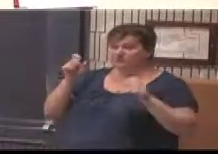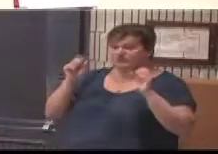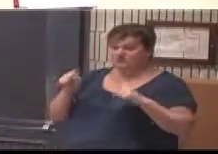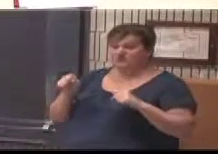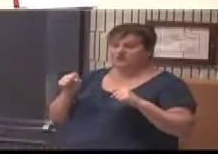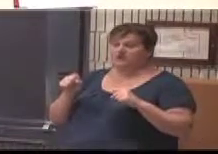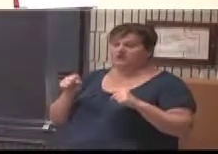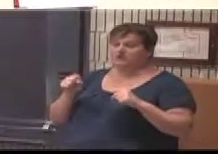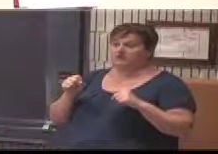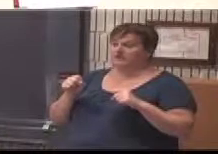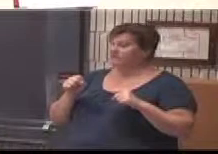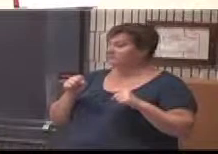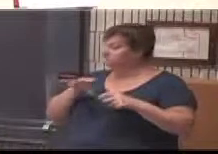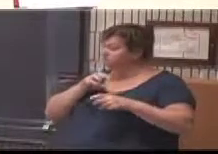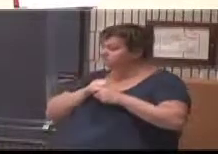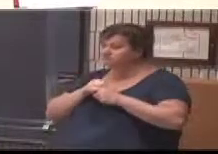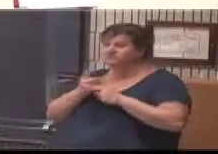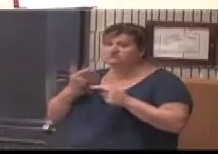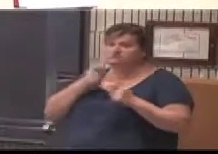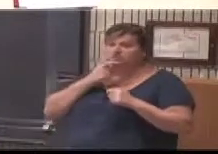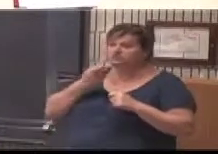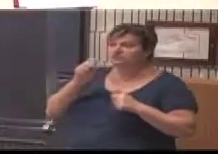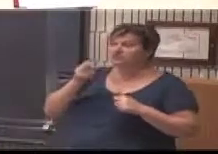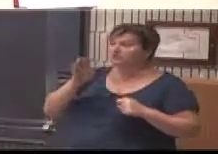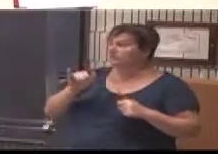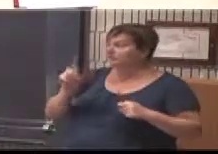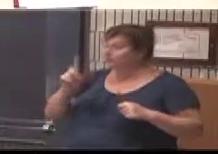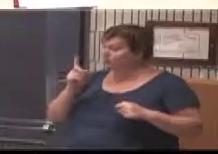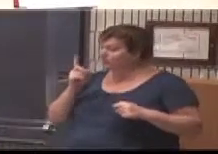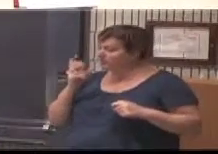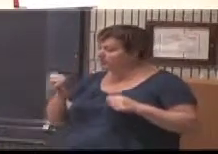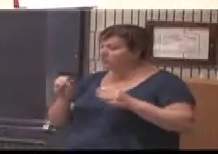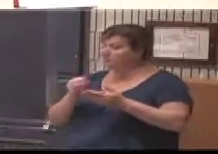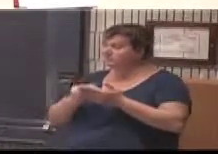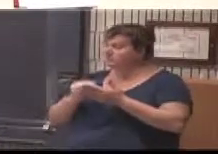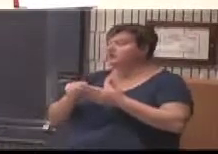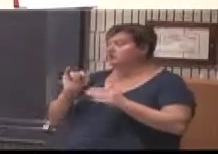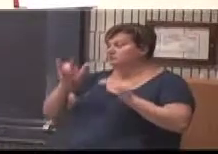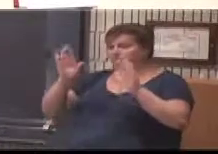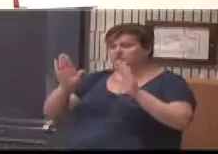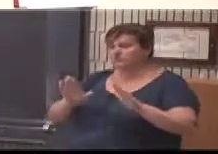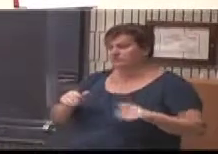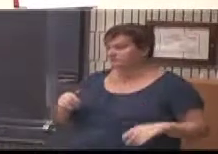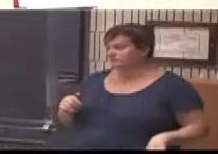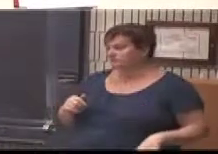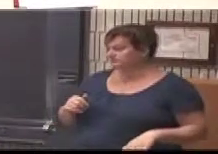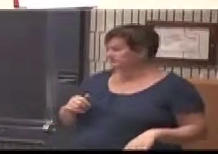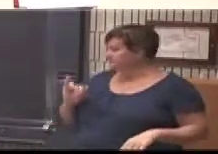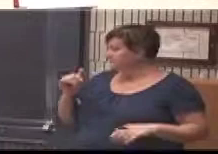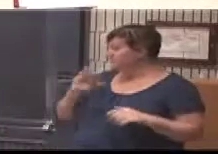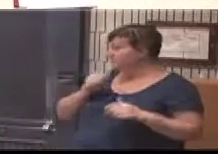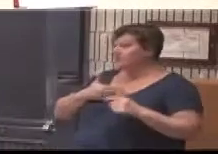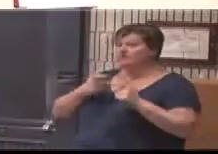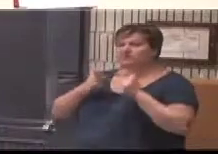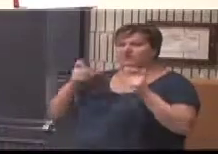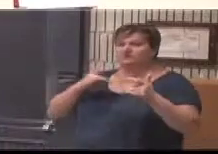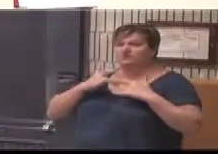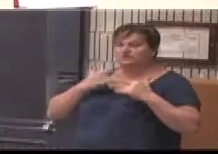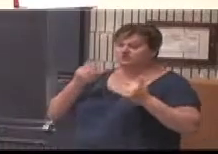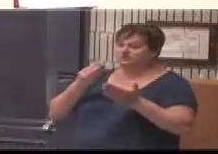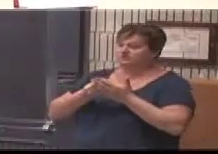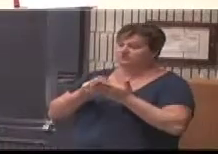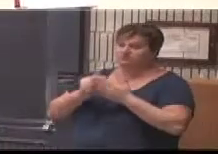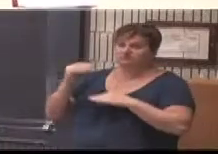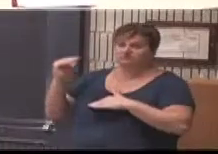individualize them with a hobby or an interest or where you want the money to go to, that would be great. That's our biggest concern right now in the